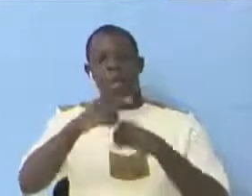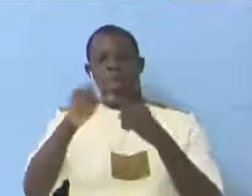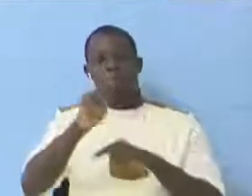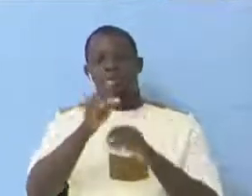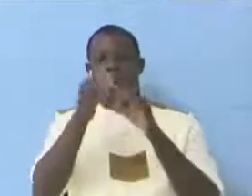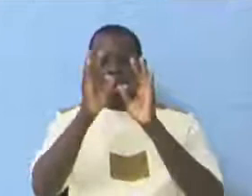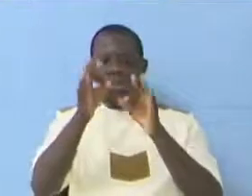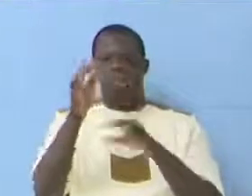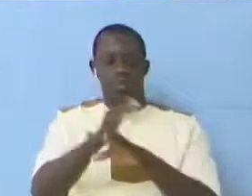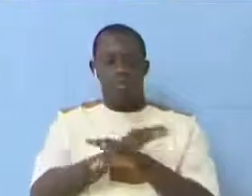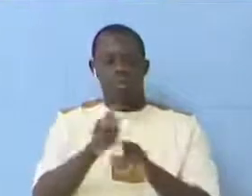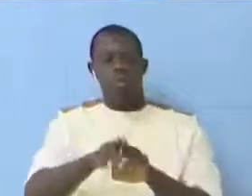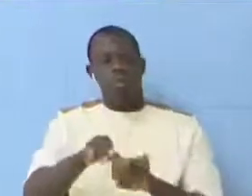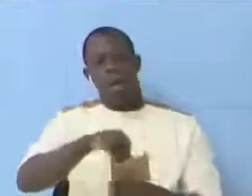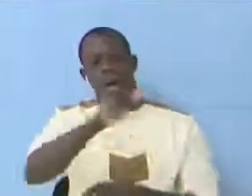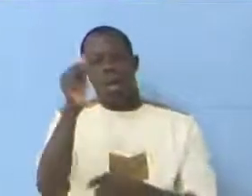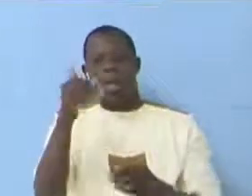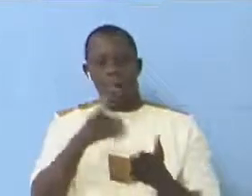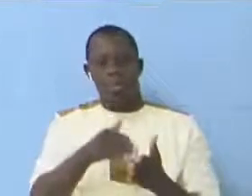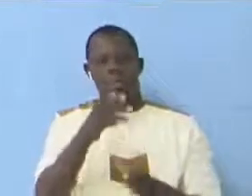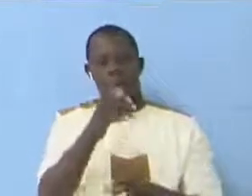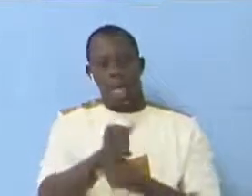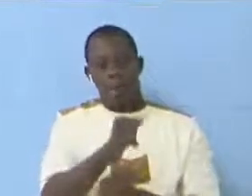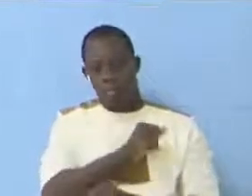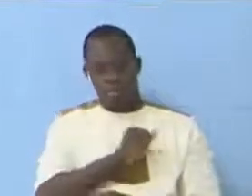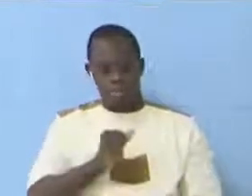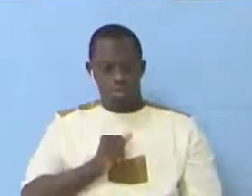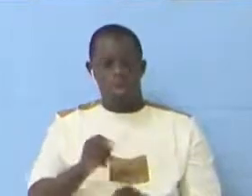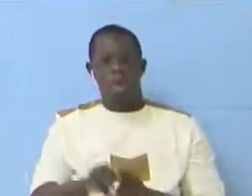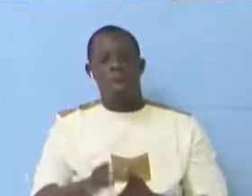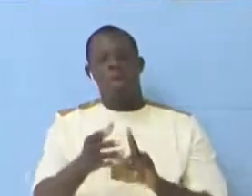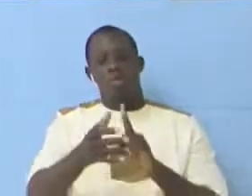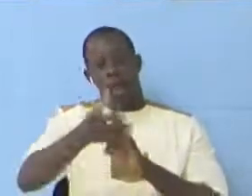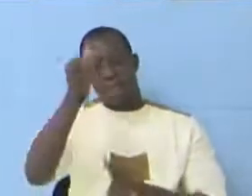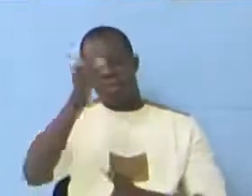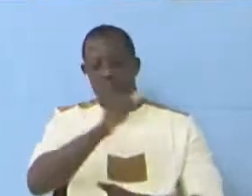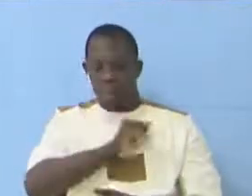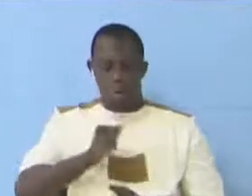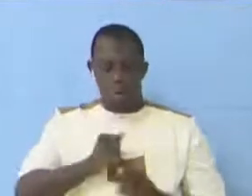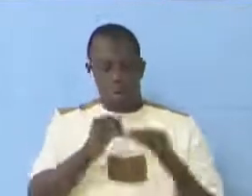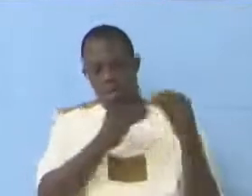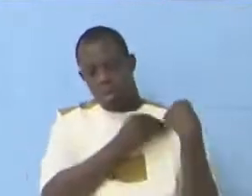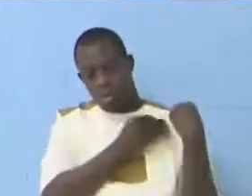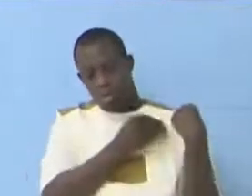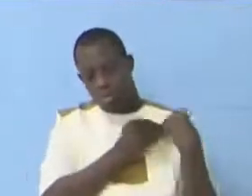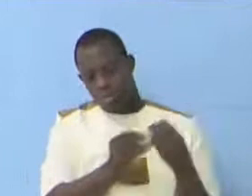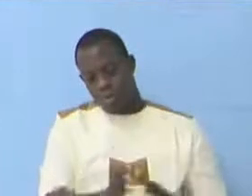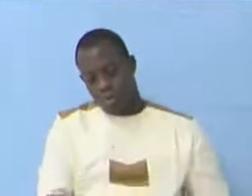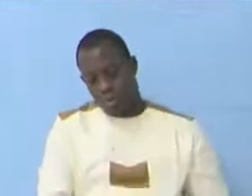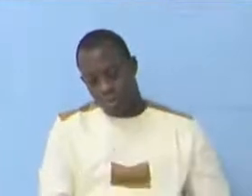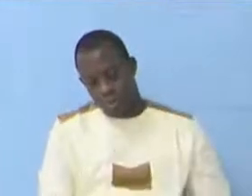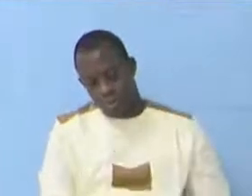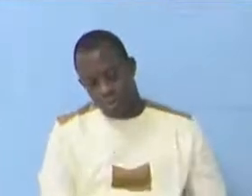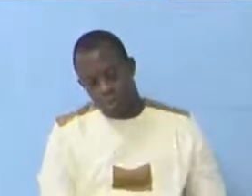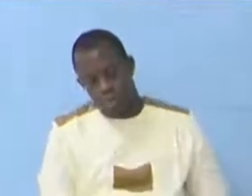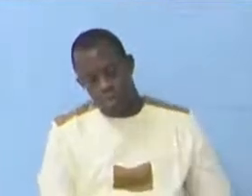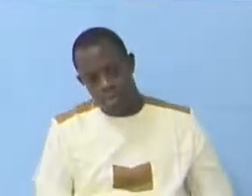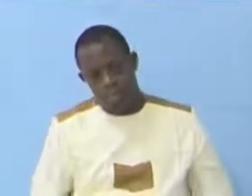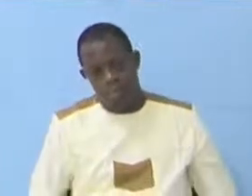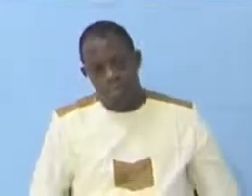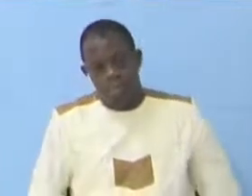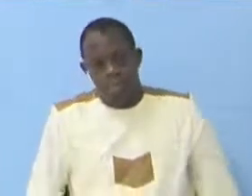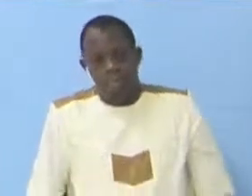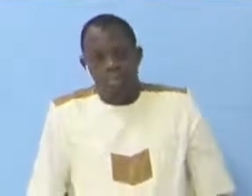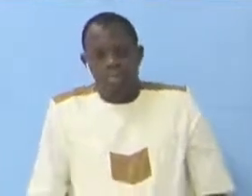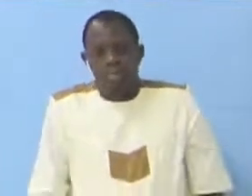for coming to assist us in fulfilling our mandate. jërëjëf li nga ñëw pour joxe sa seede jàppale ñu tam pour ñu